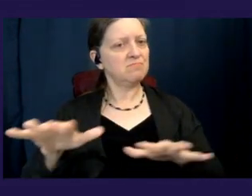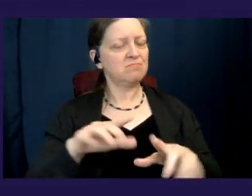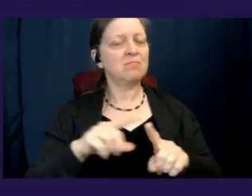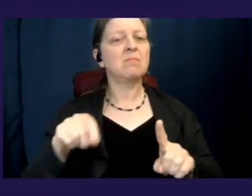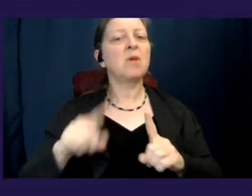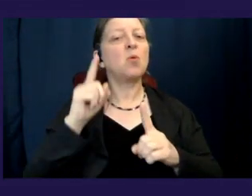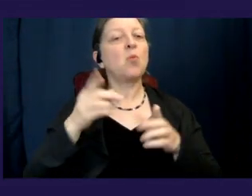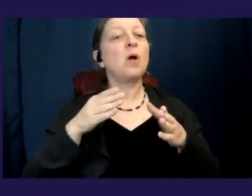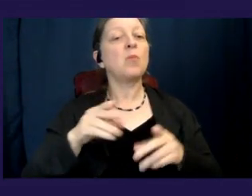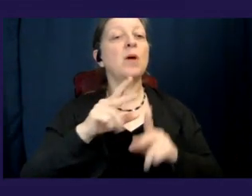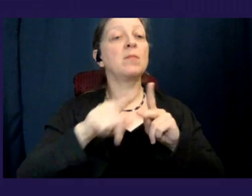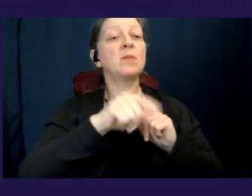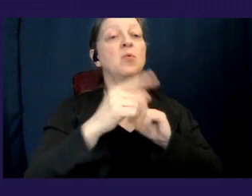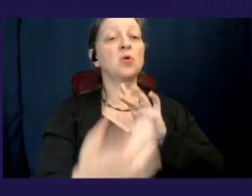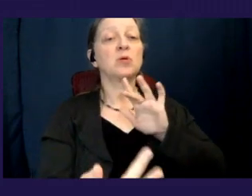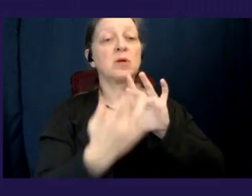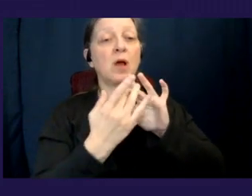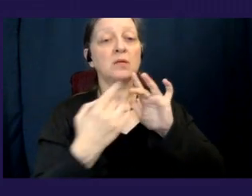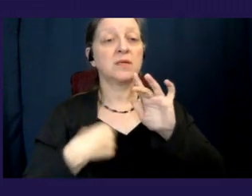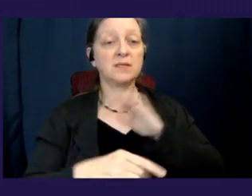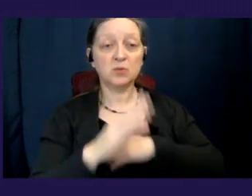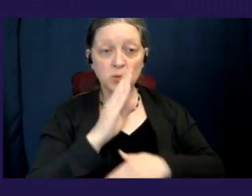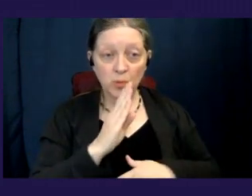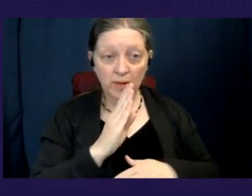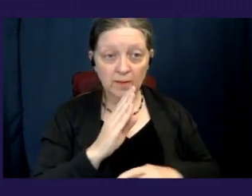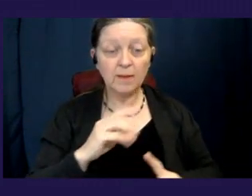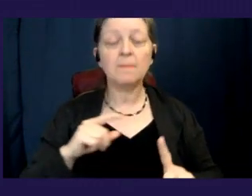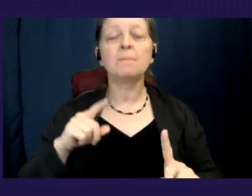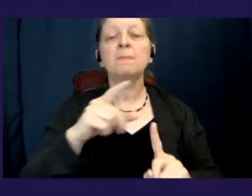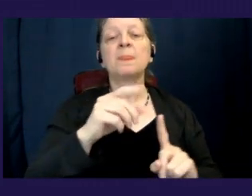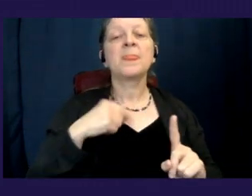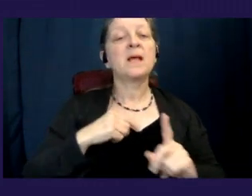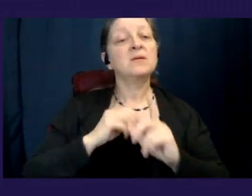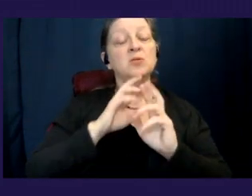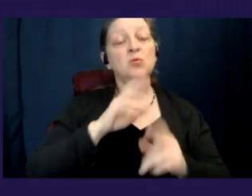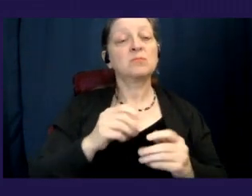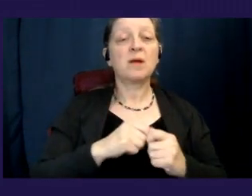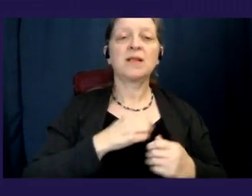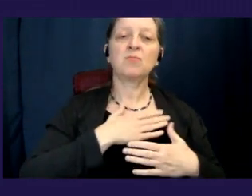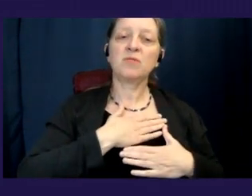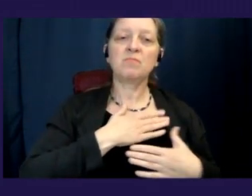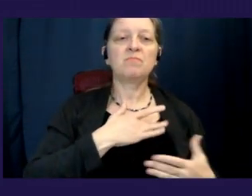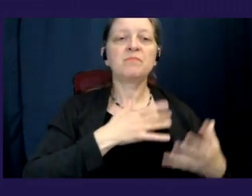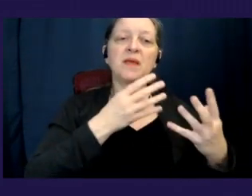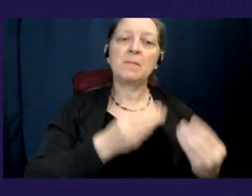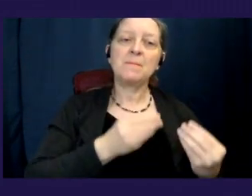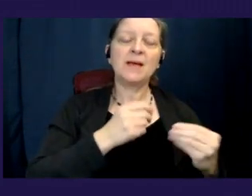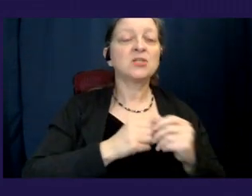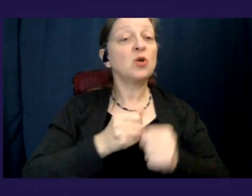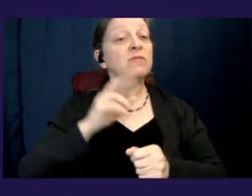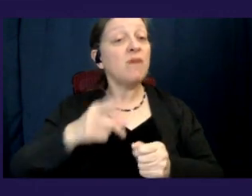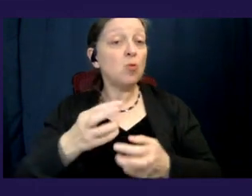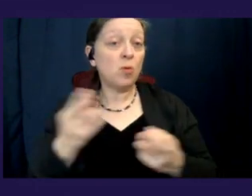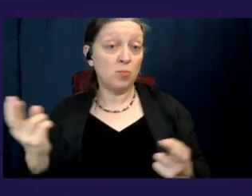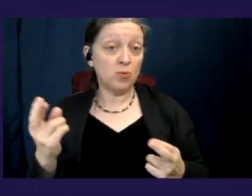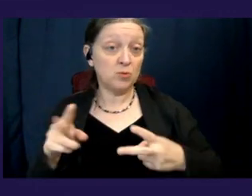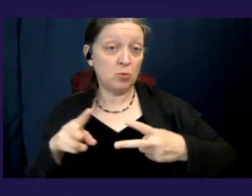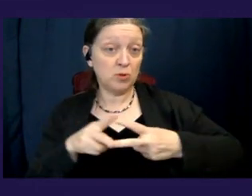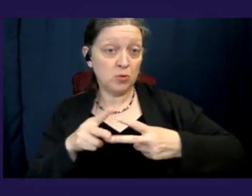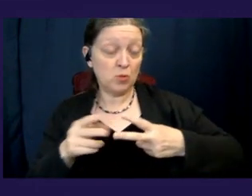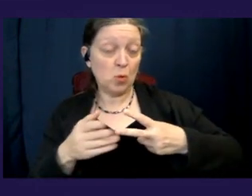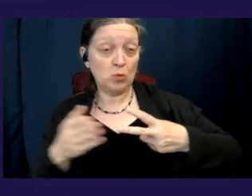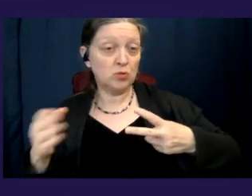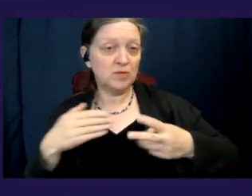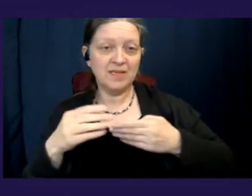people in. So responding with compassion and a follow-up resource that they can do, even if you don't have a direct answer or even if what they're sharing, to really just consistently show that